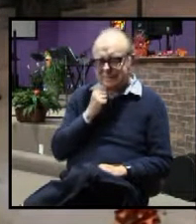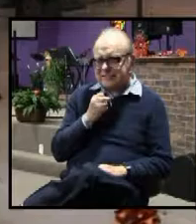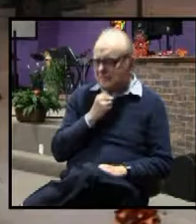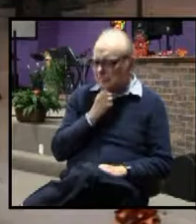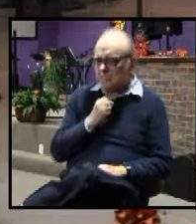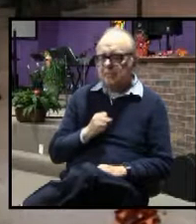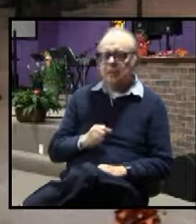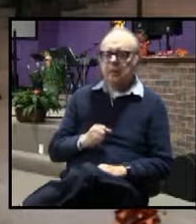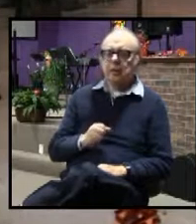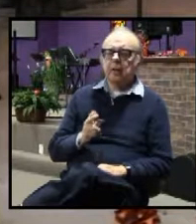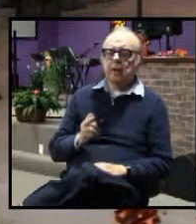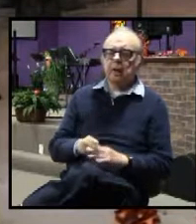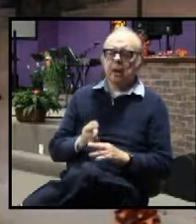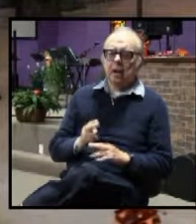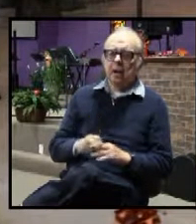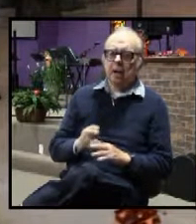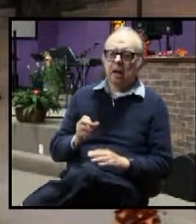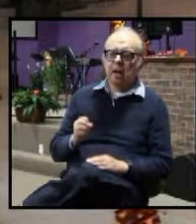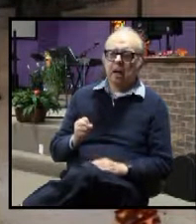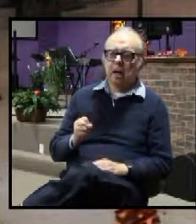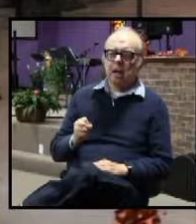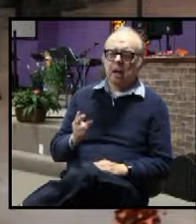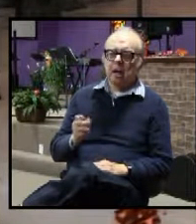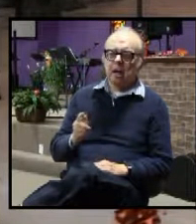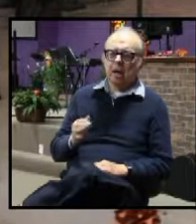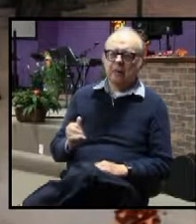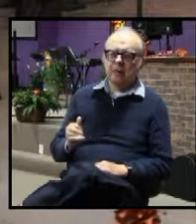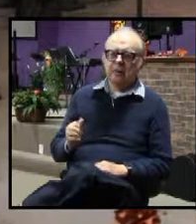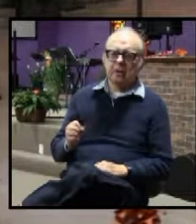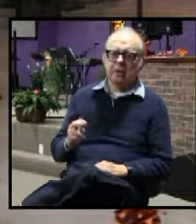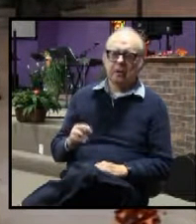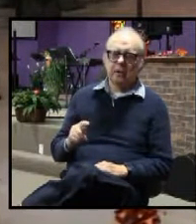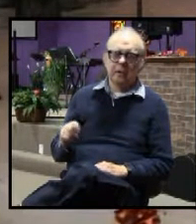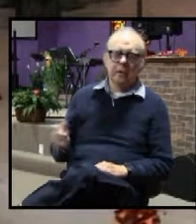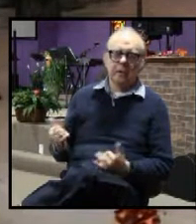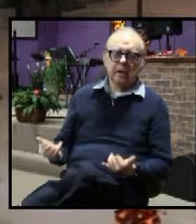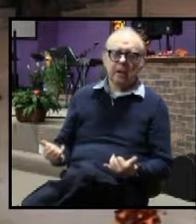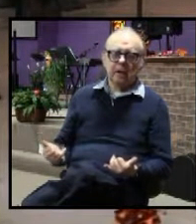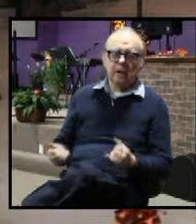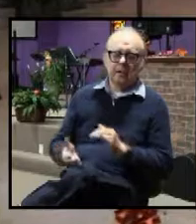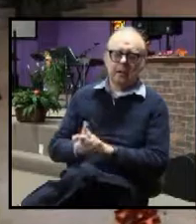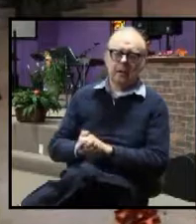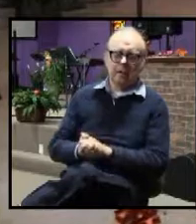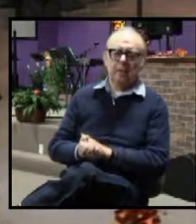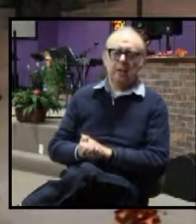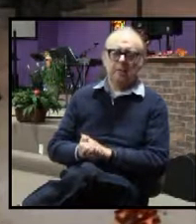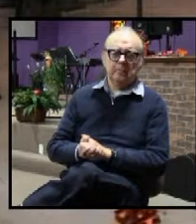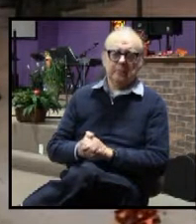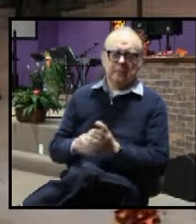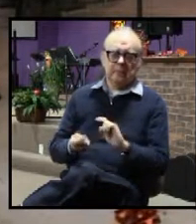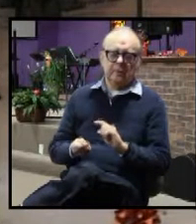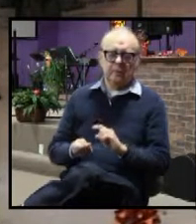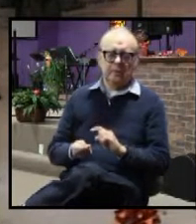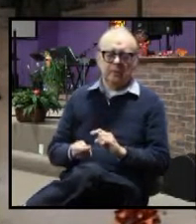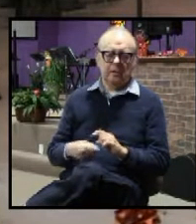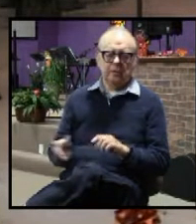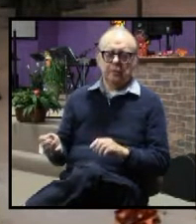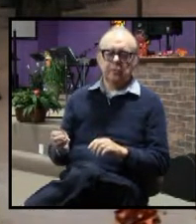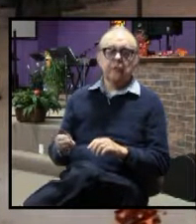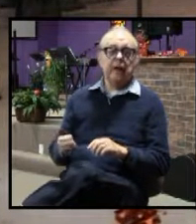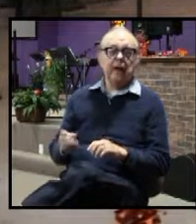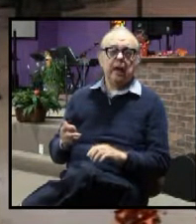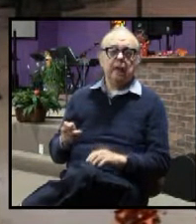single by the name of Ashley Smith. The lady is now married, and her name is now Ashley Robinson.